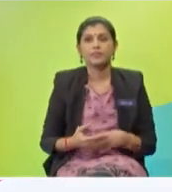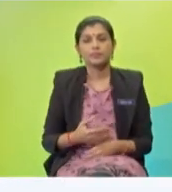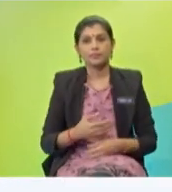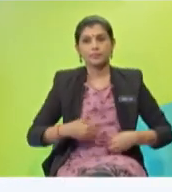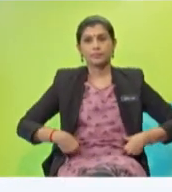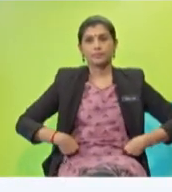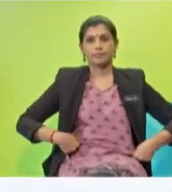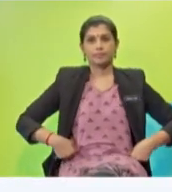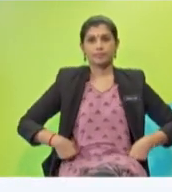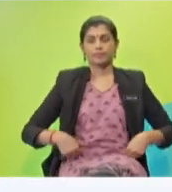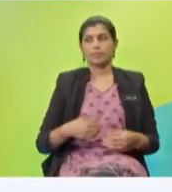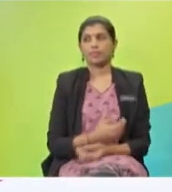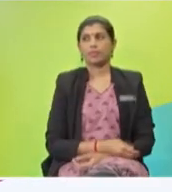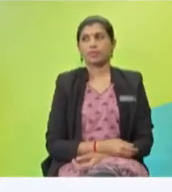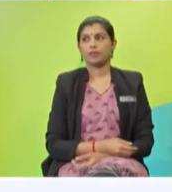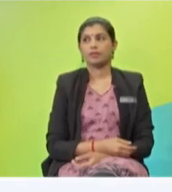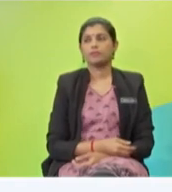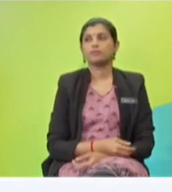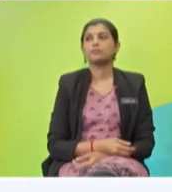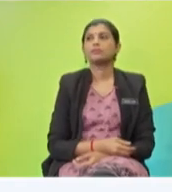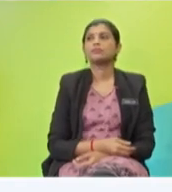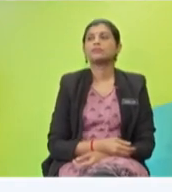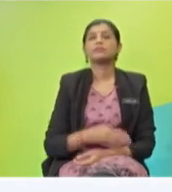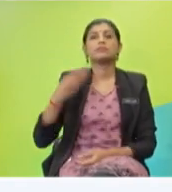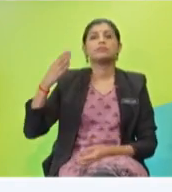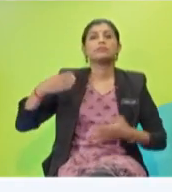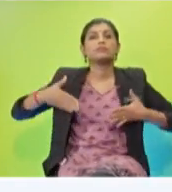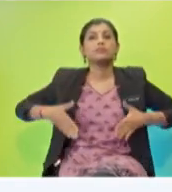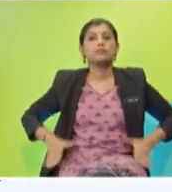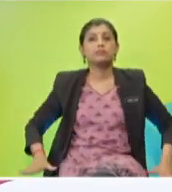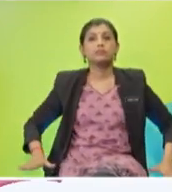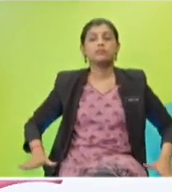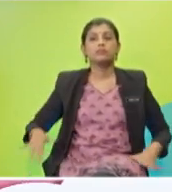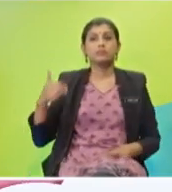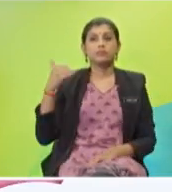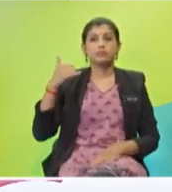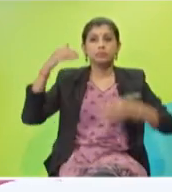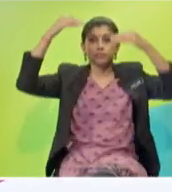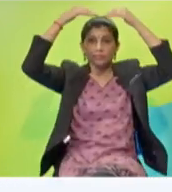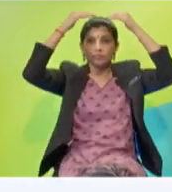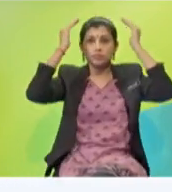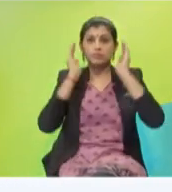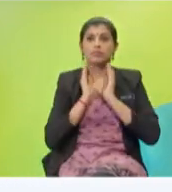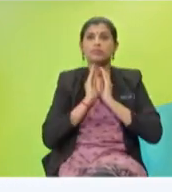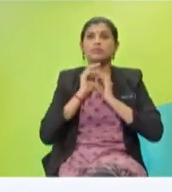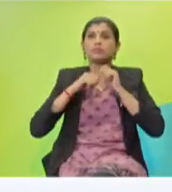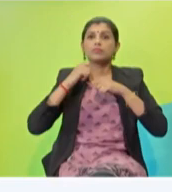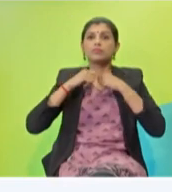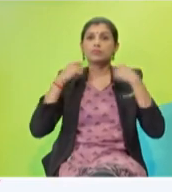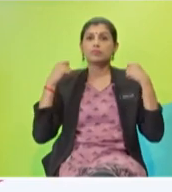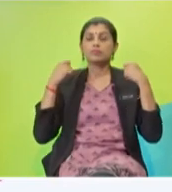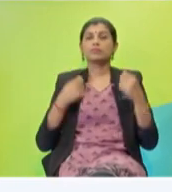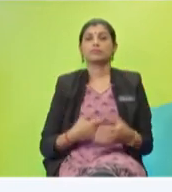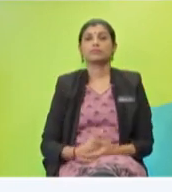So, Medina, blue gown and yellow scarf. Yes. Now, let's remember the